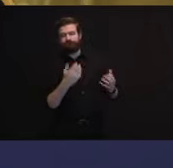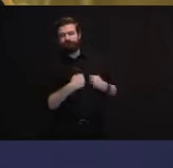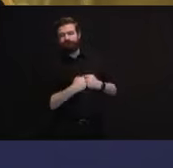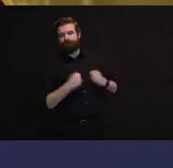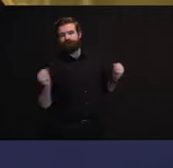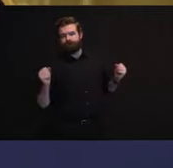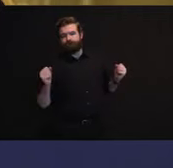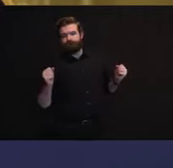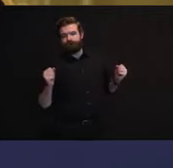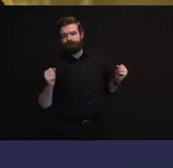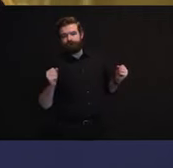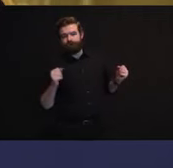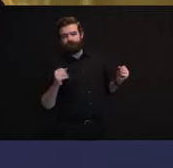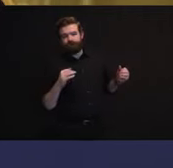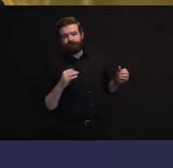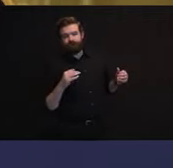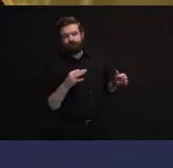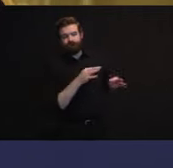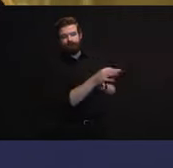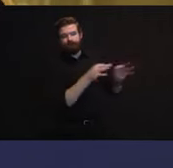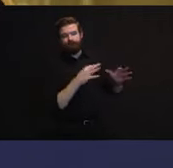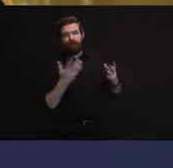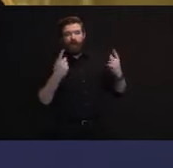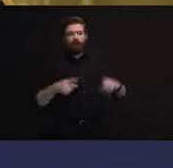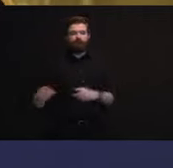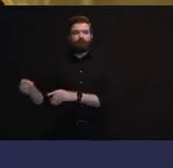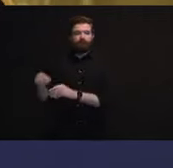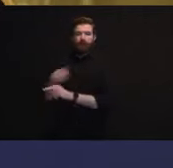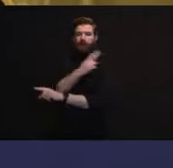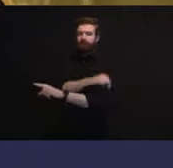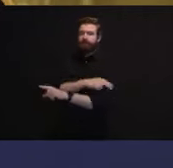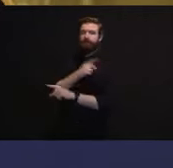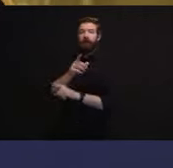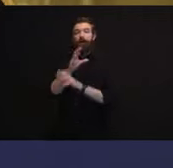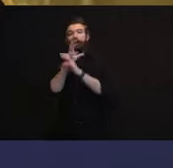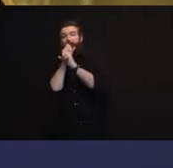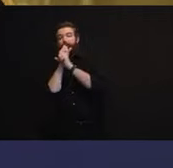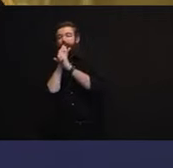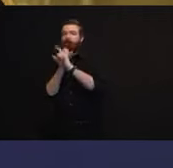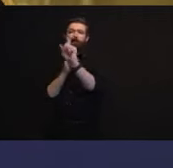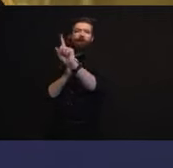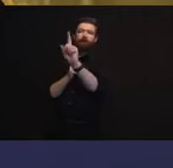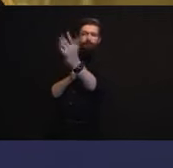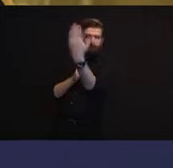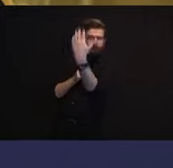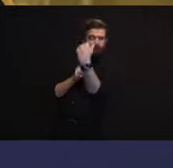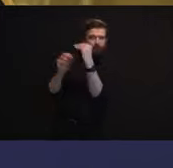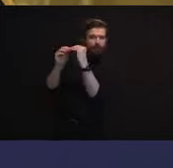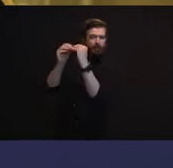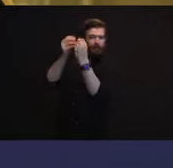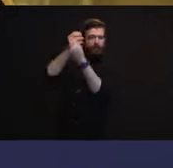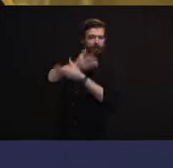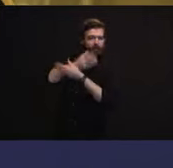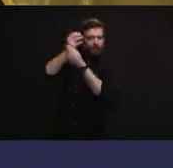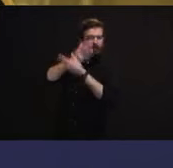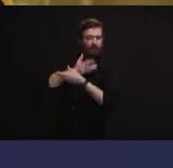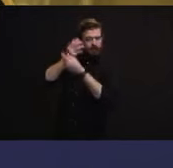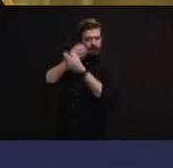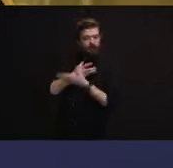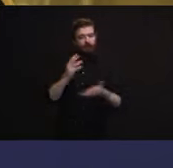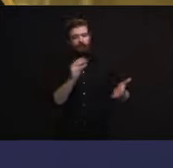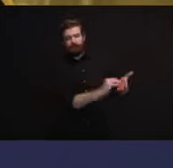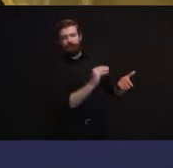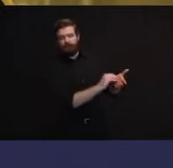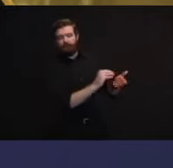transparency. And so I want those to be on our dashboards, and I want the healthcare providers, the hospital